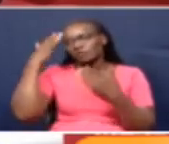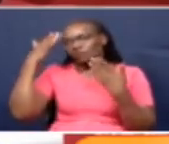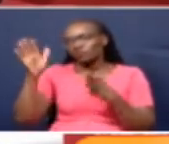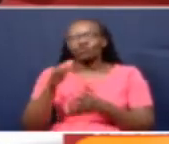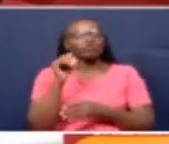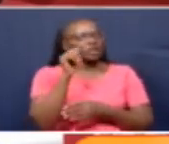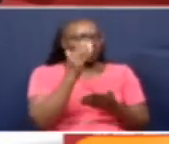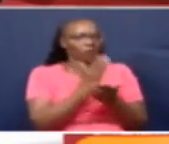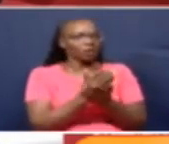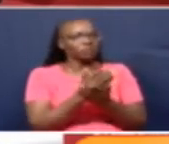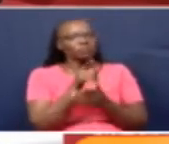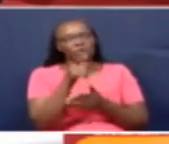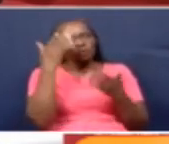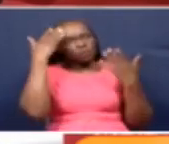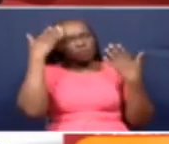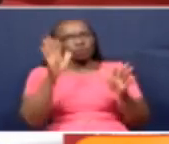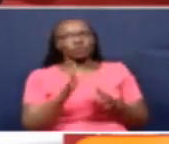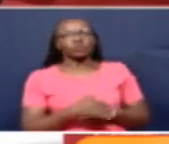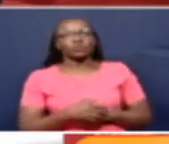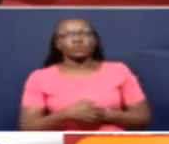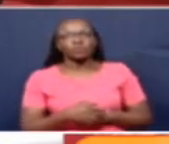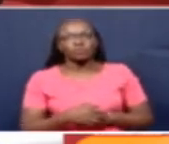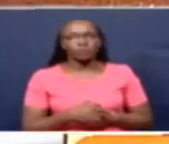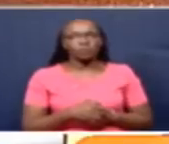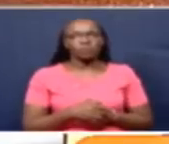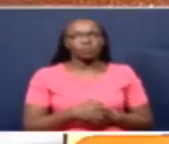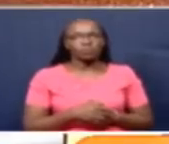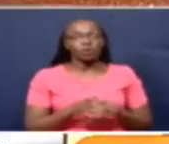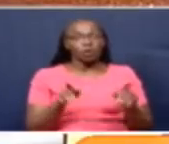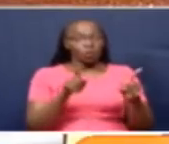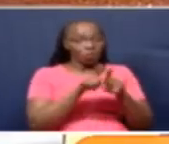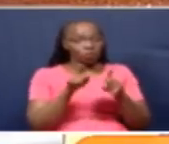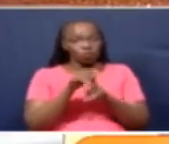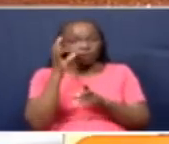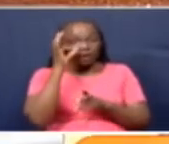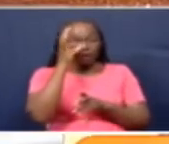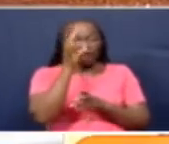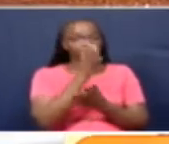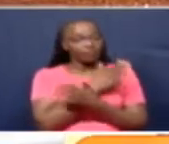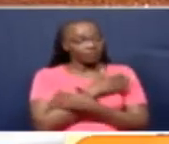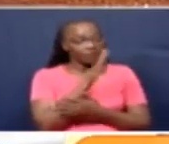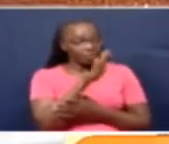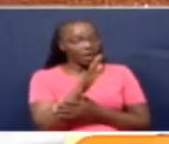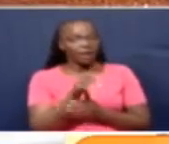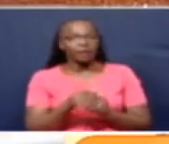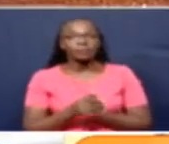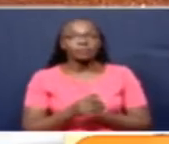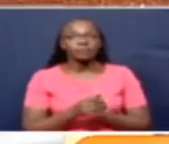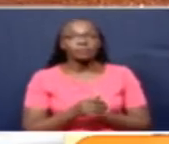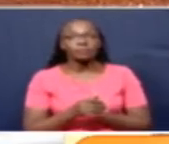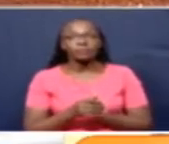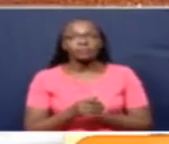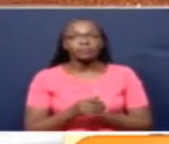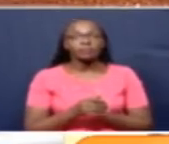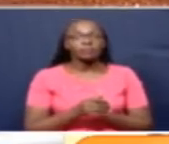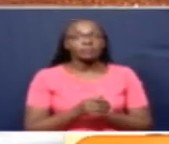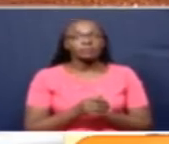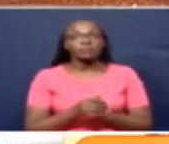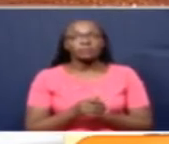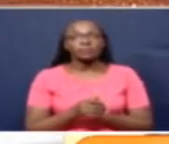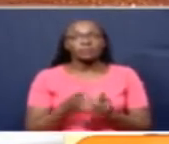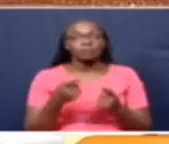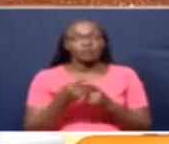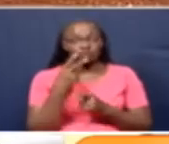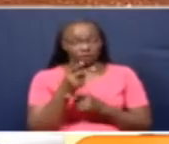Mwai Kibaki? No, was a friend. Well, did he come to the club? No. Mwai never, not that. Yeah, he liked